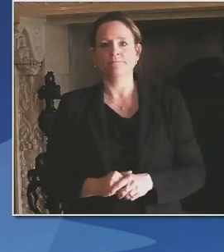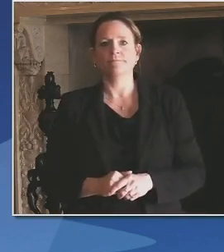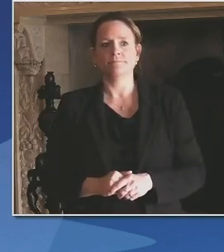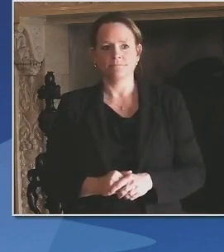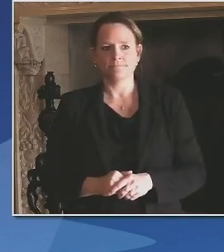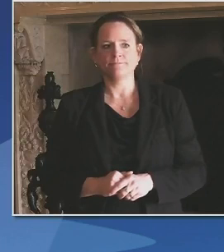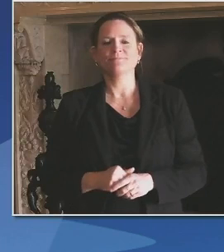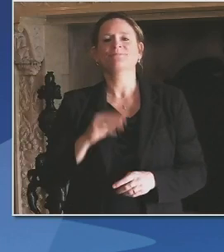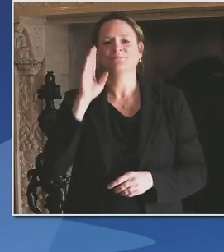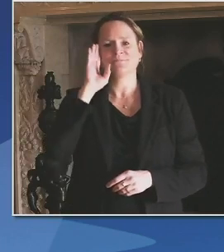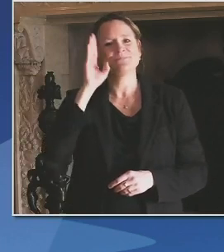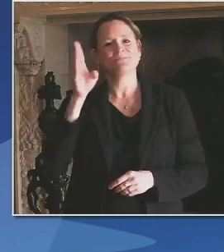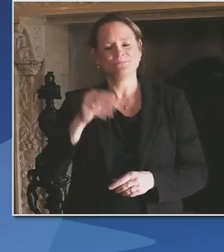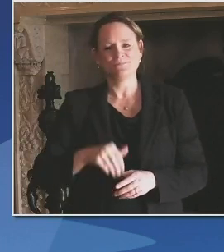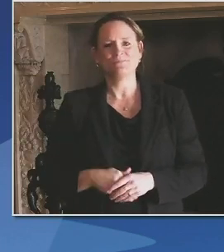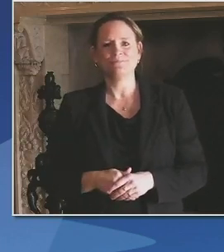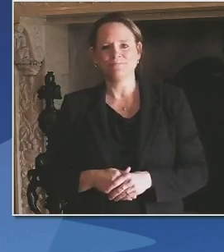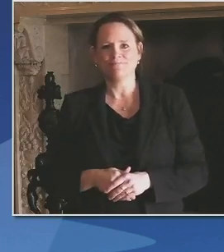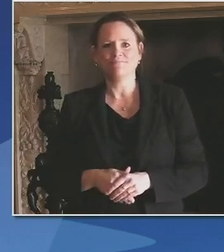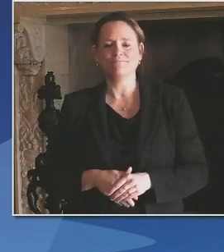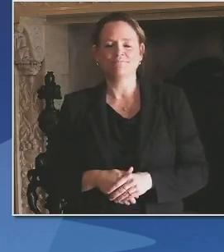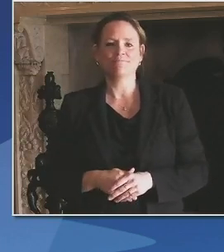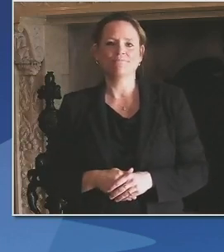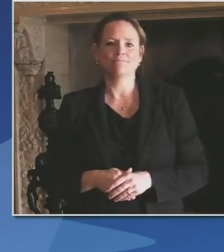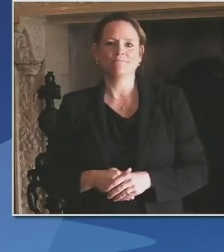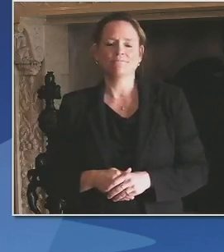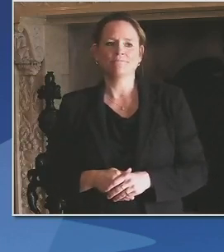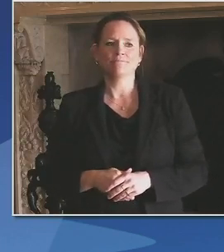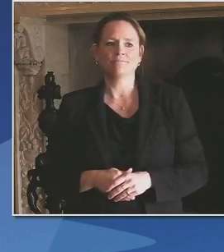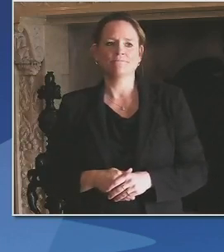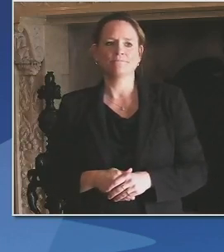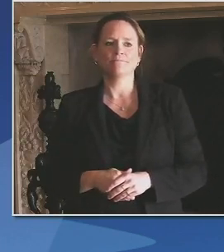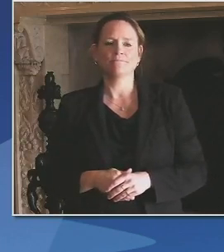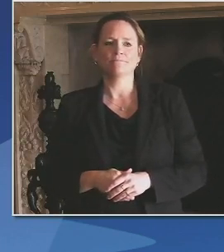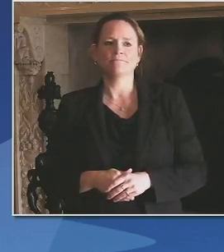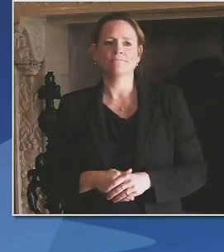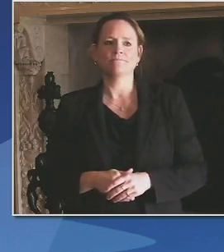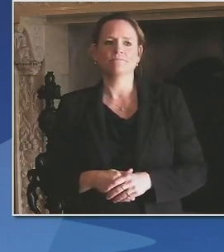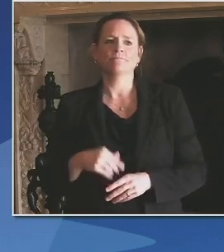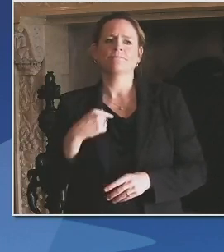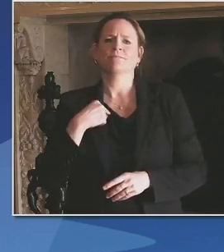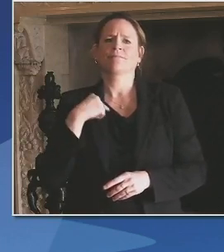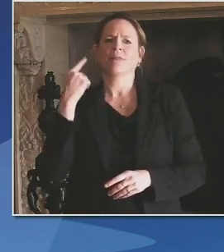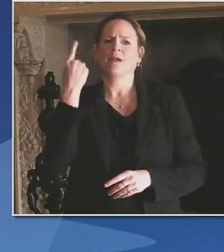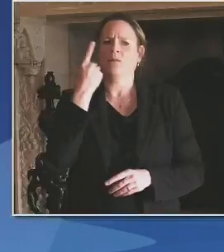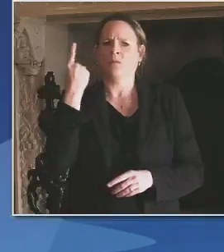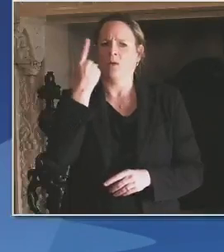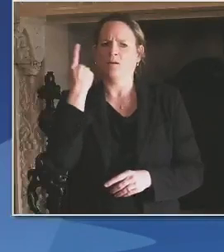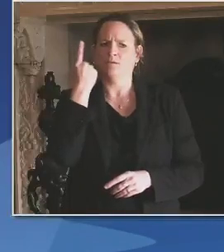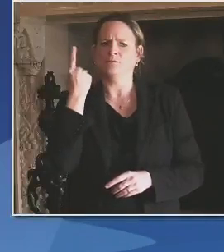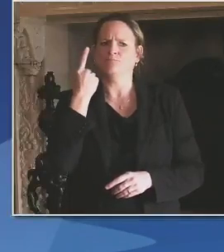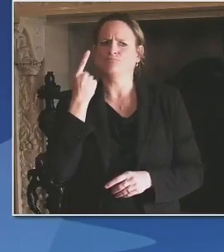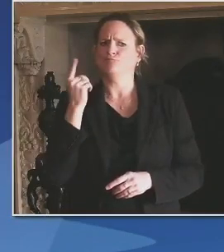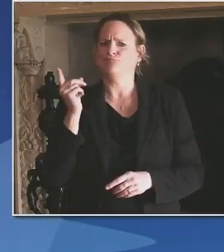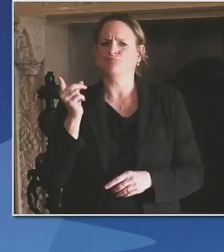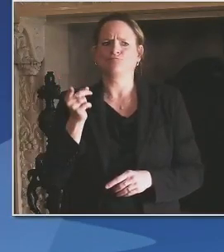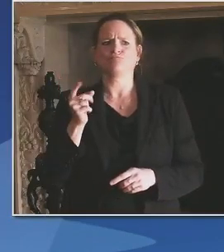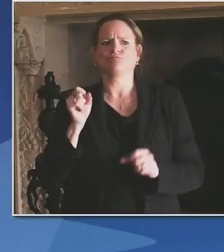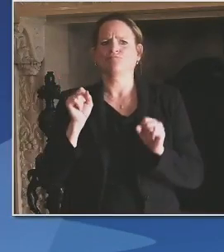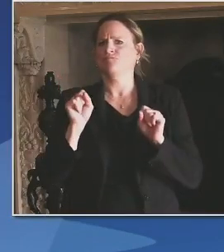Hi, thank you for holding this. I was wondering, can you provide any update on where the state is on hiring